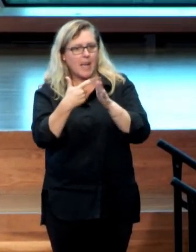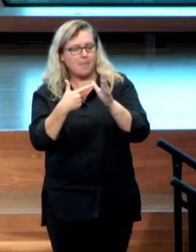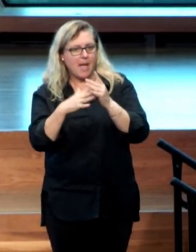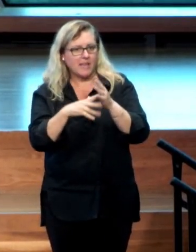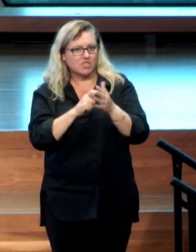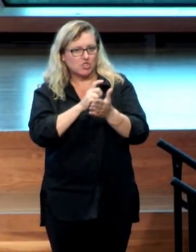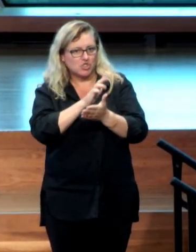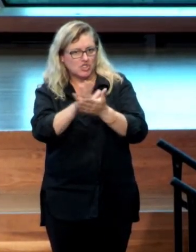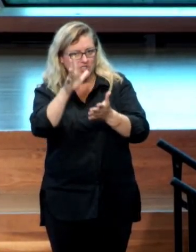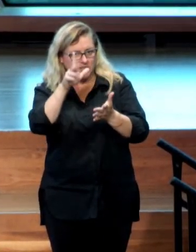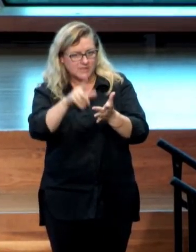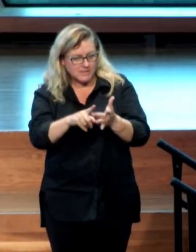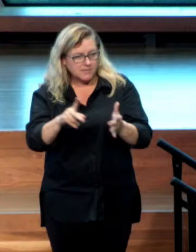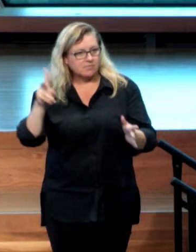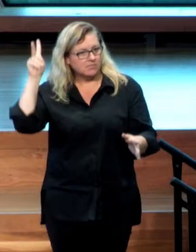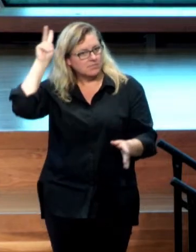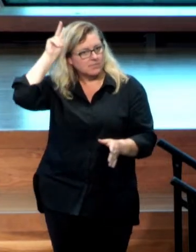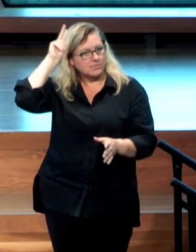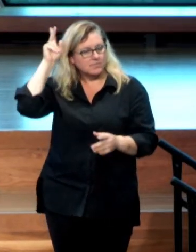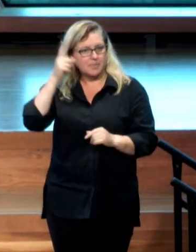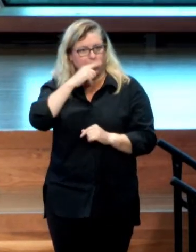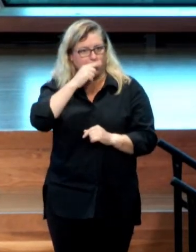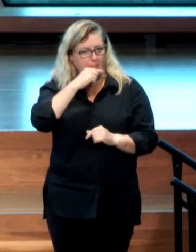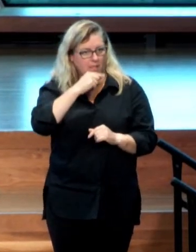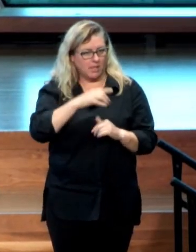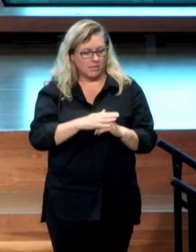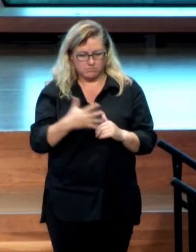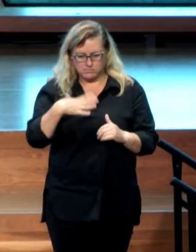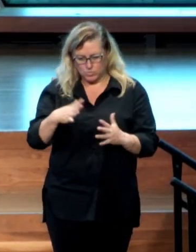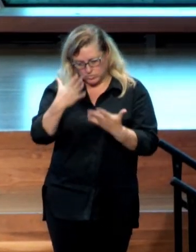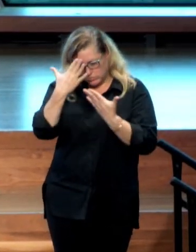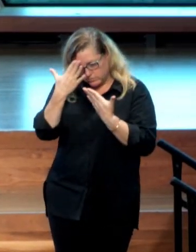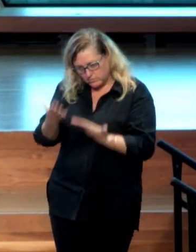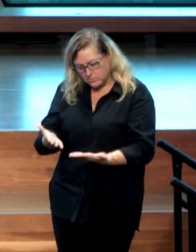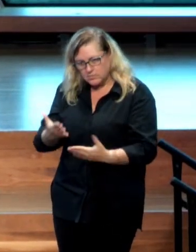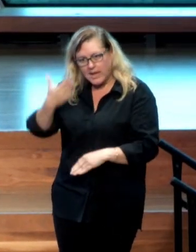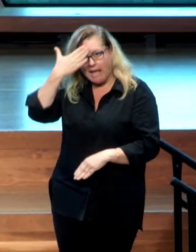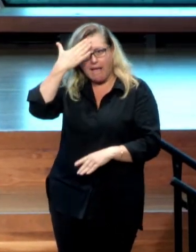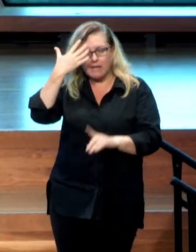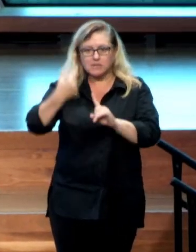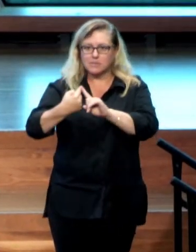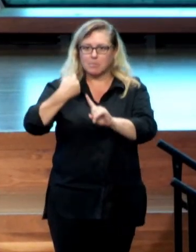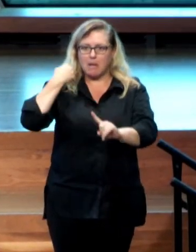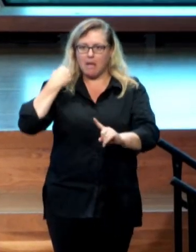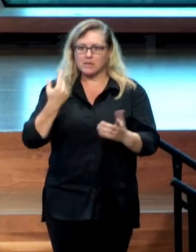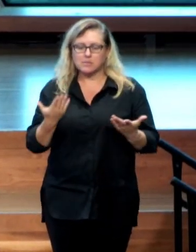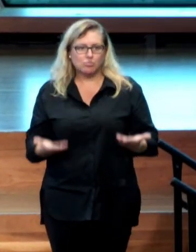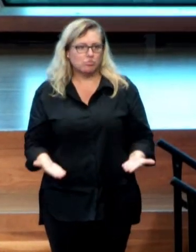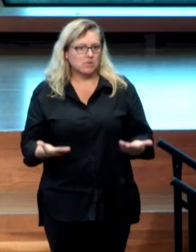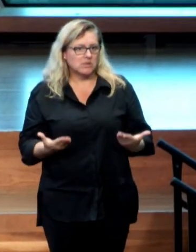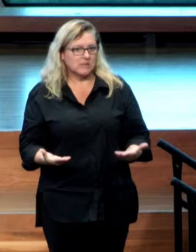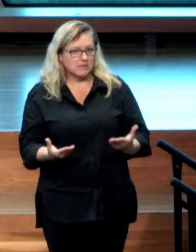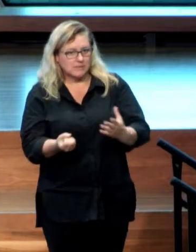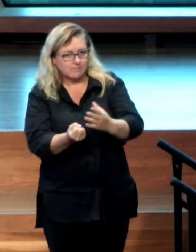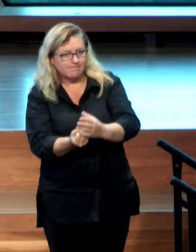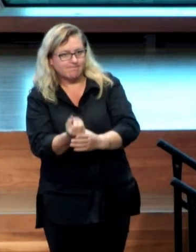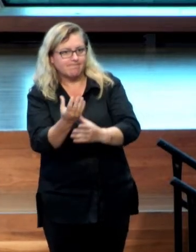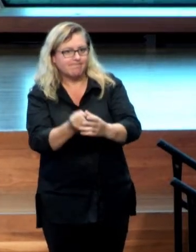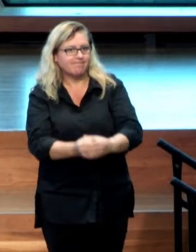and Coahuiltecan people. So I want to pay my respect to the elders, past, present, and emerging.